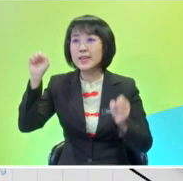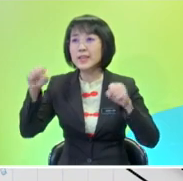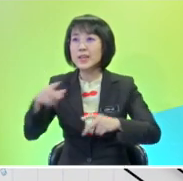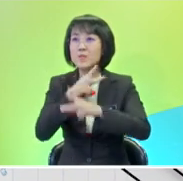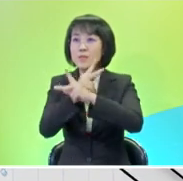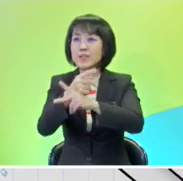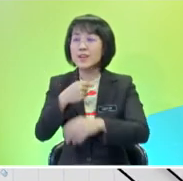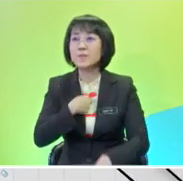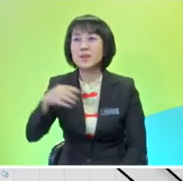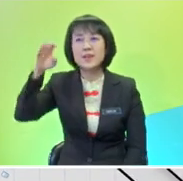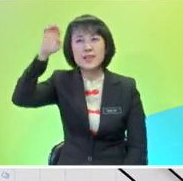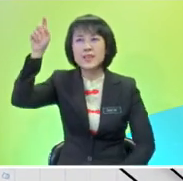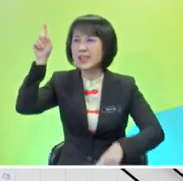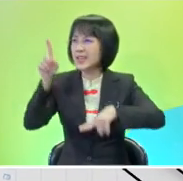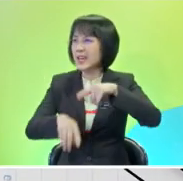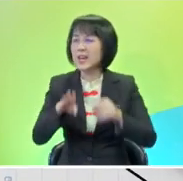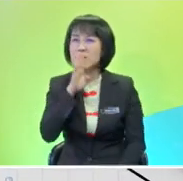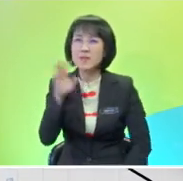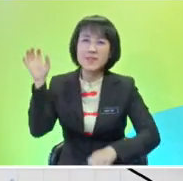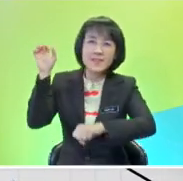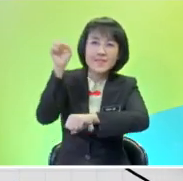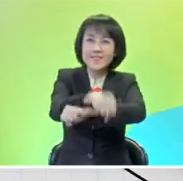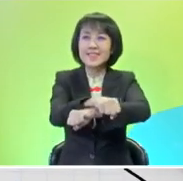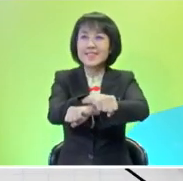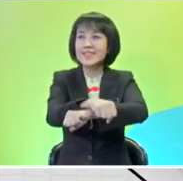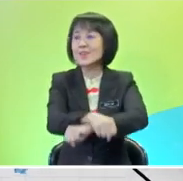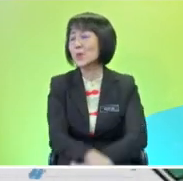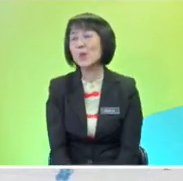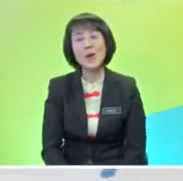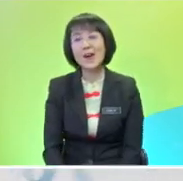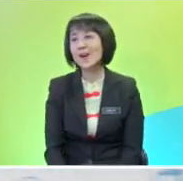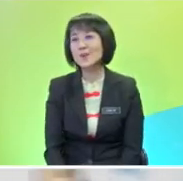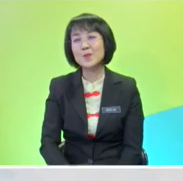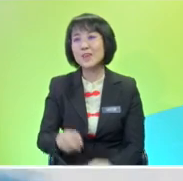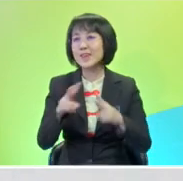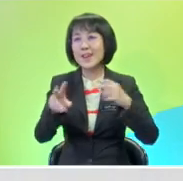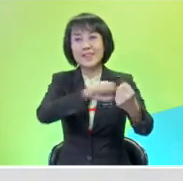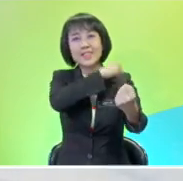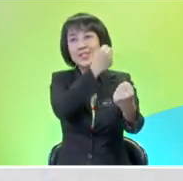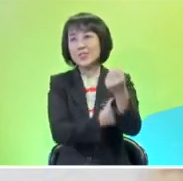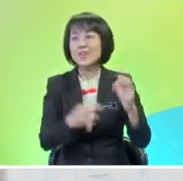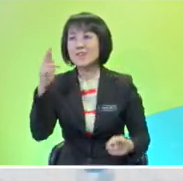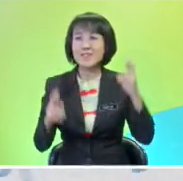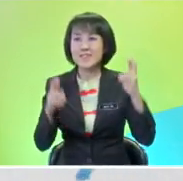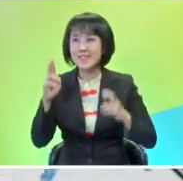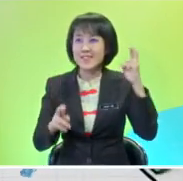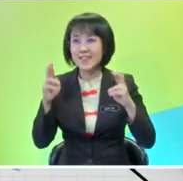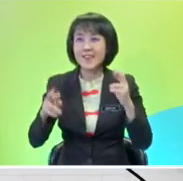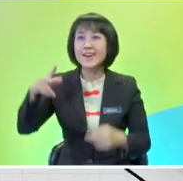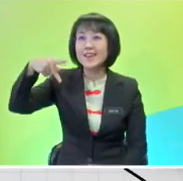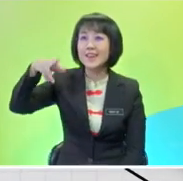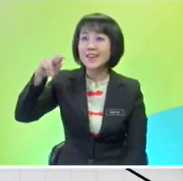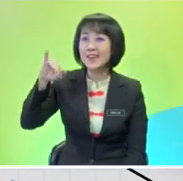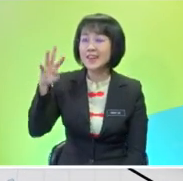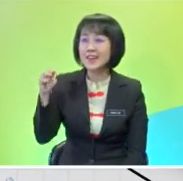defeated. Whoa, that looks like a very super robot. Prime can protect him, but